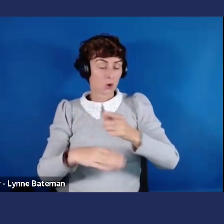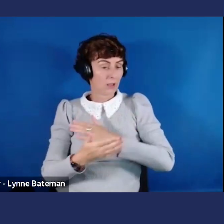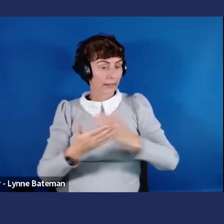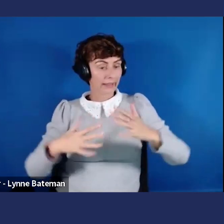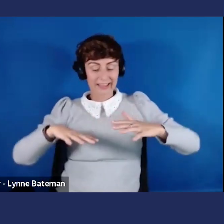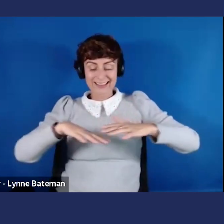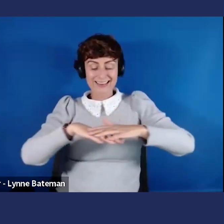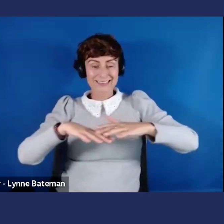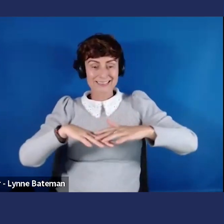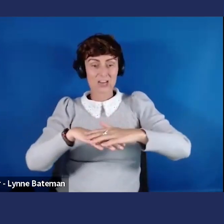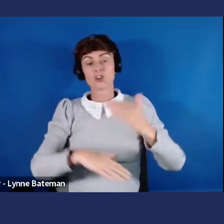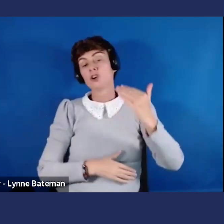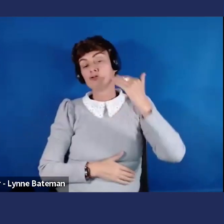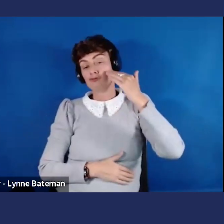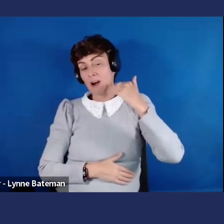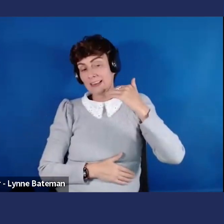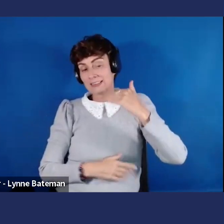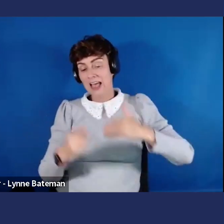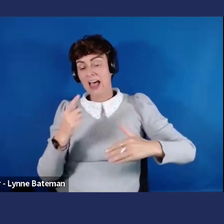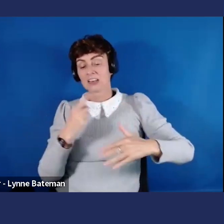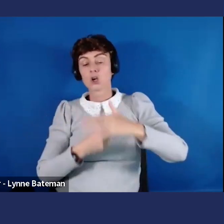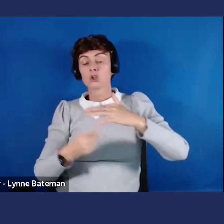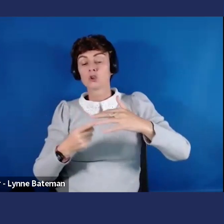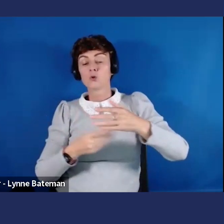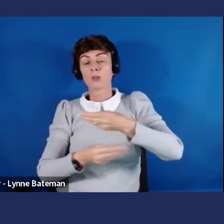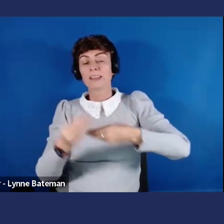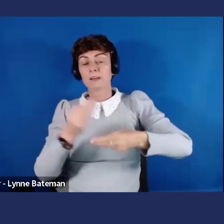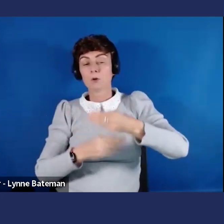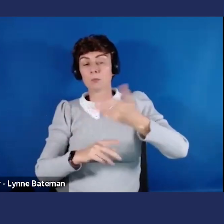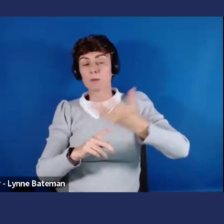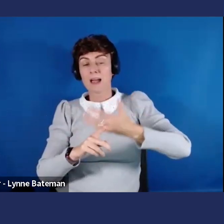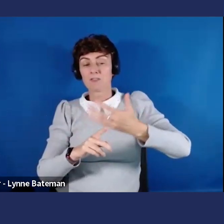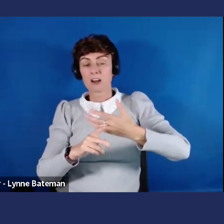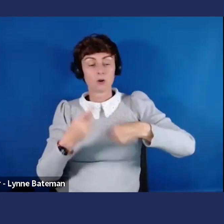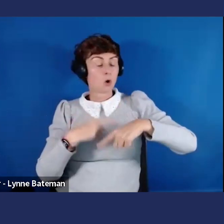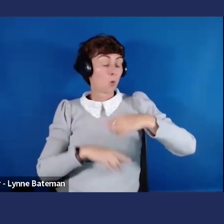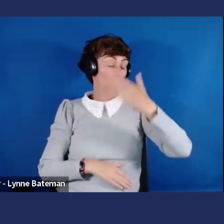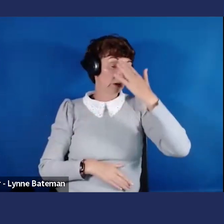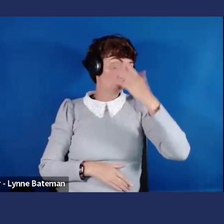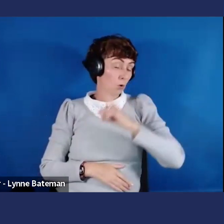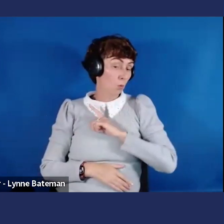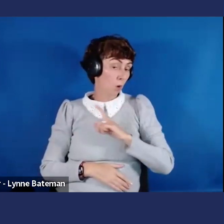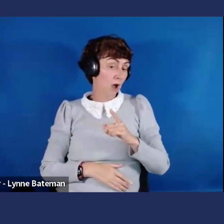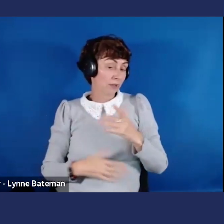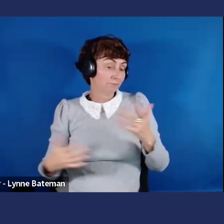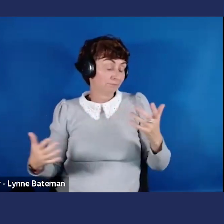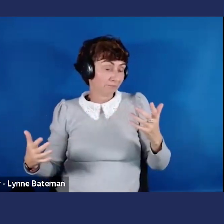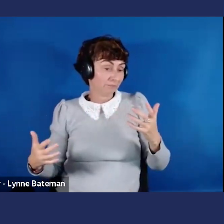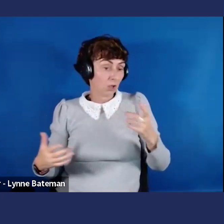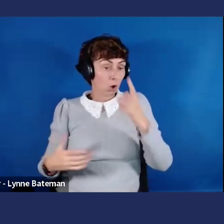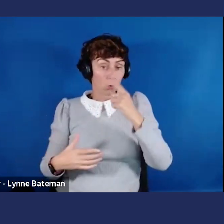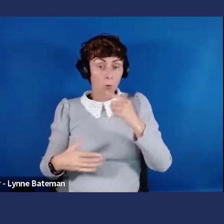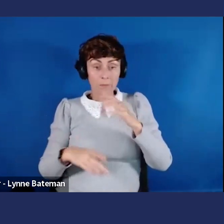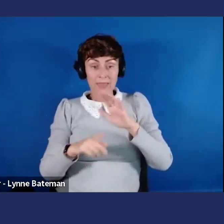race and someone's socioeconomic background. We don't know exactly why this might be. There's sort of thoughts around implicit